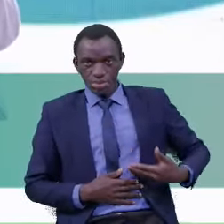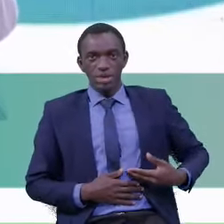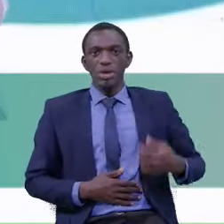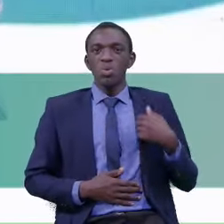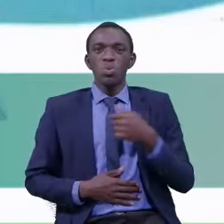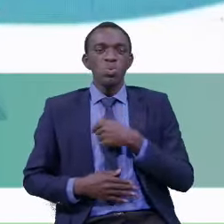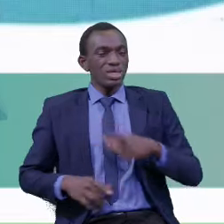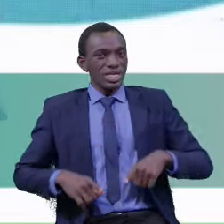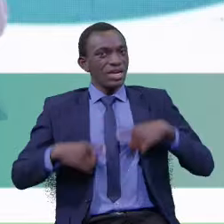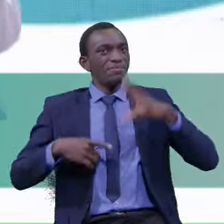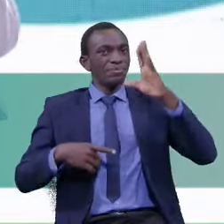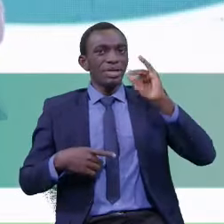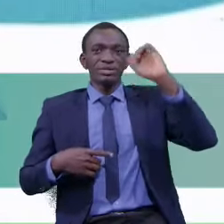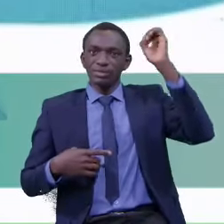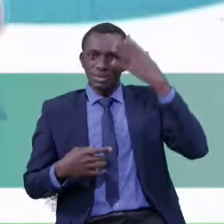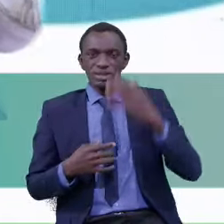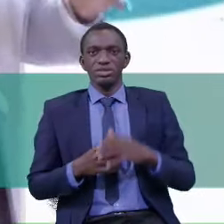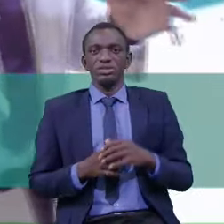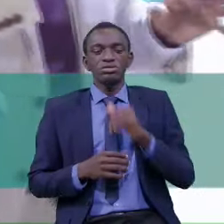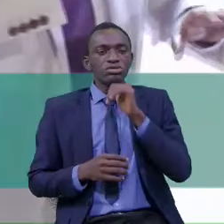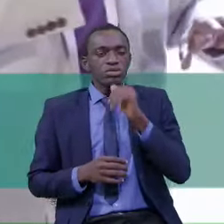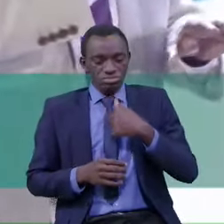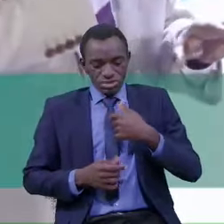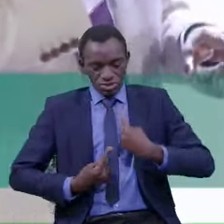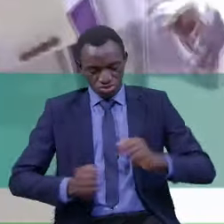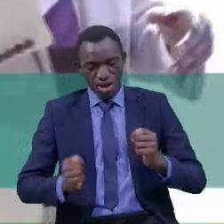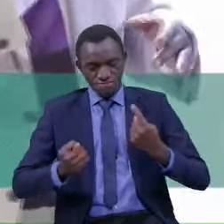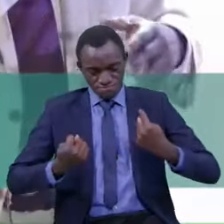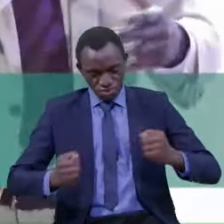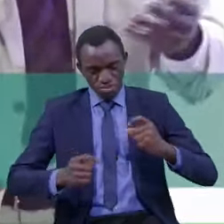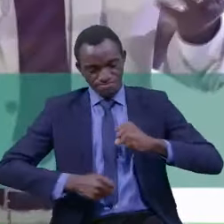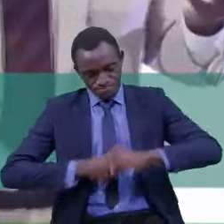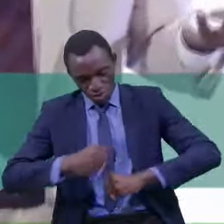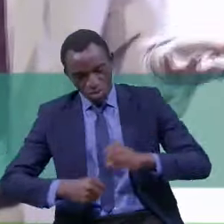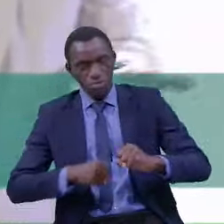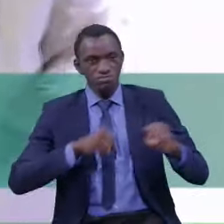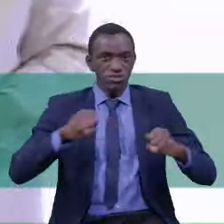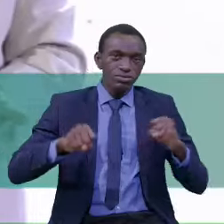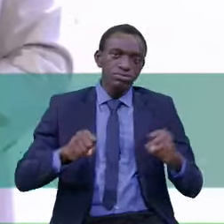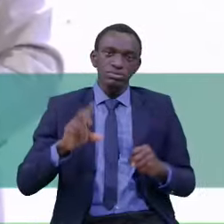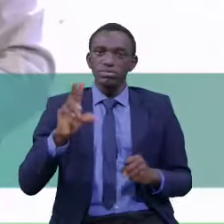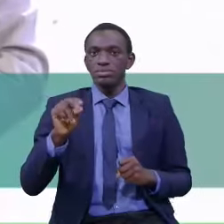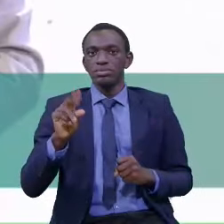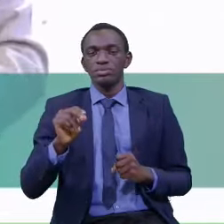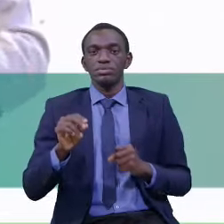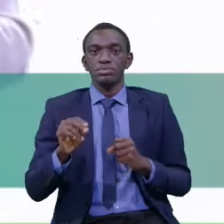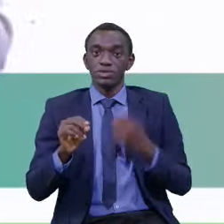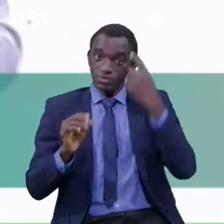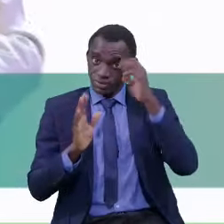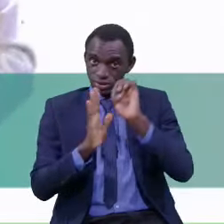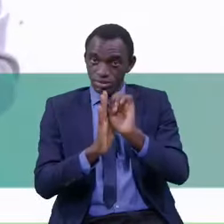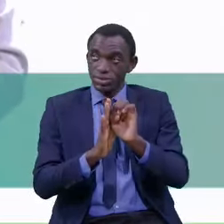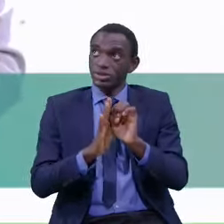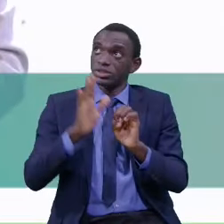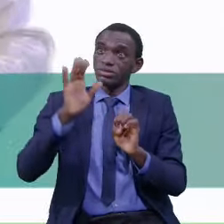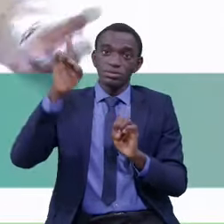by struggling. It's like the Lord says, I'll carry your load, I'll